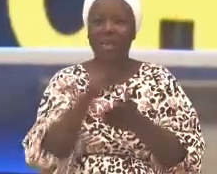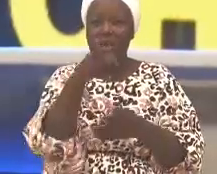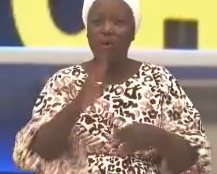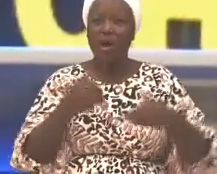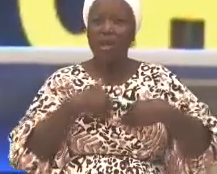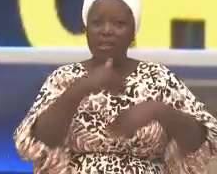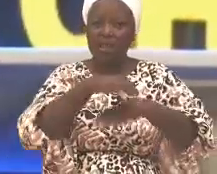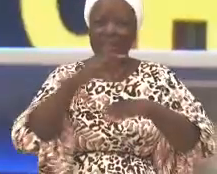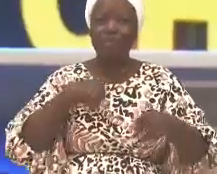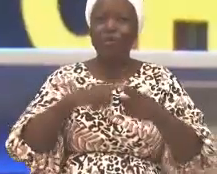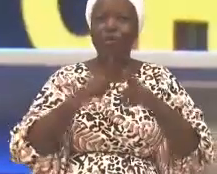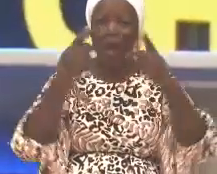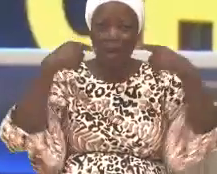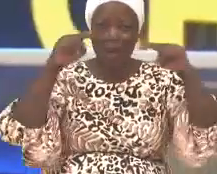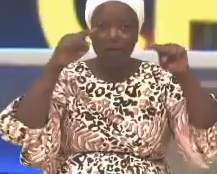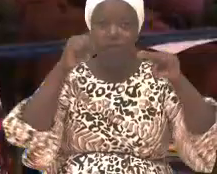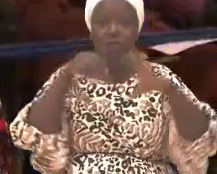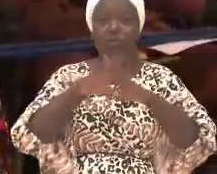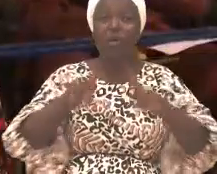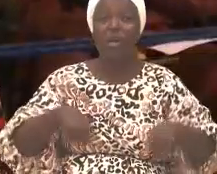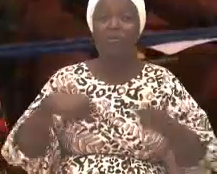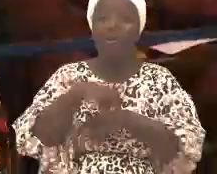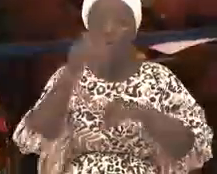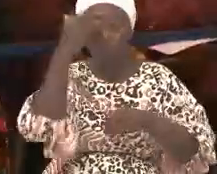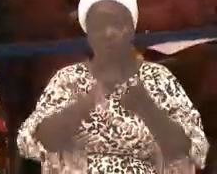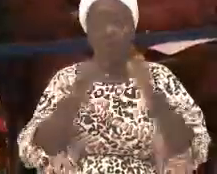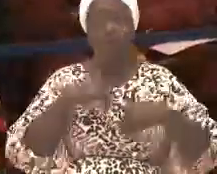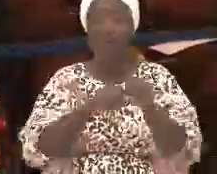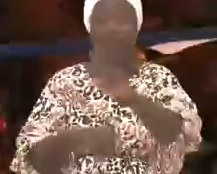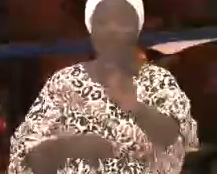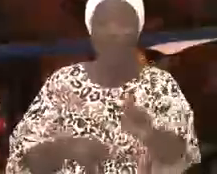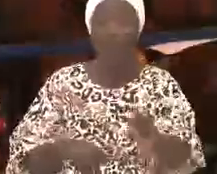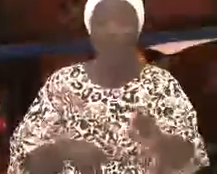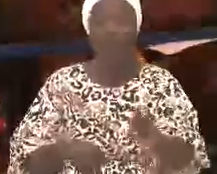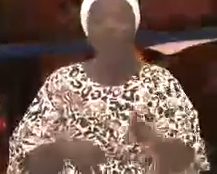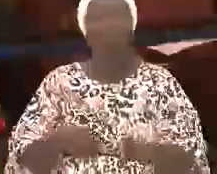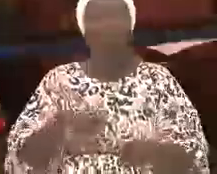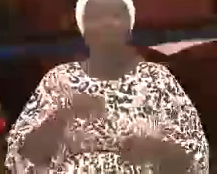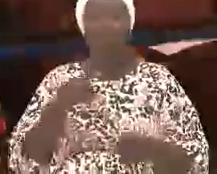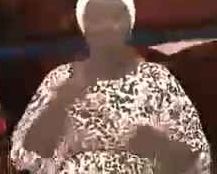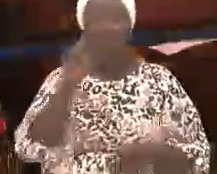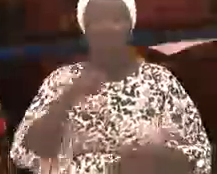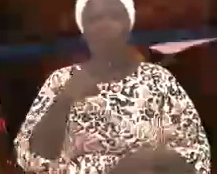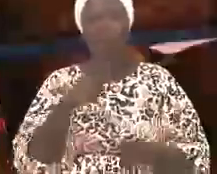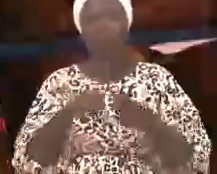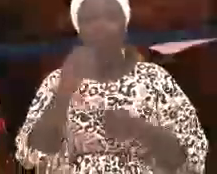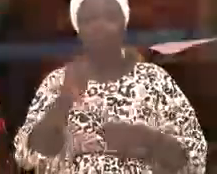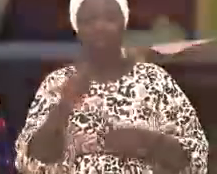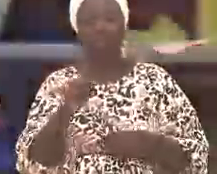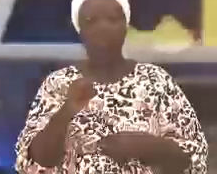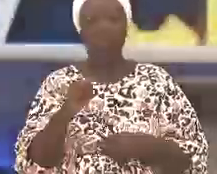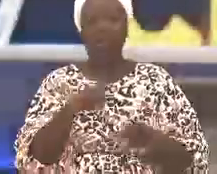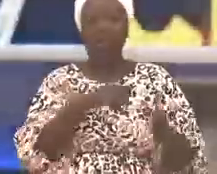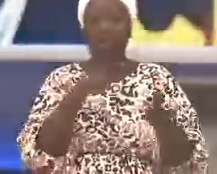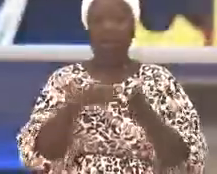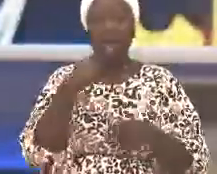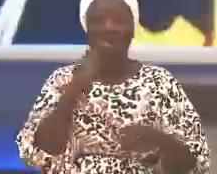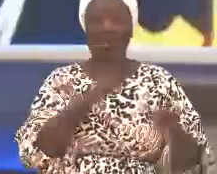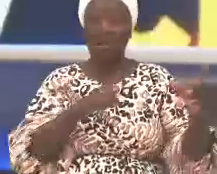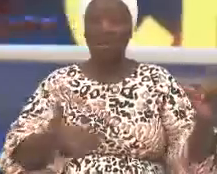today? Do you know you are going to have everything? Therefore say unto them, thus says the Lord